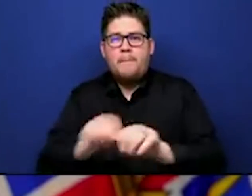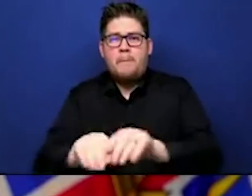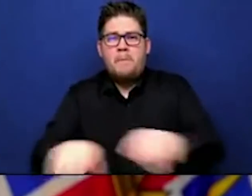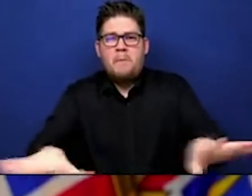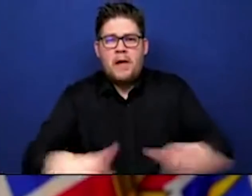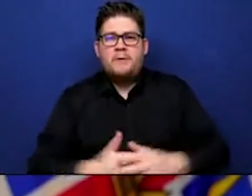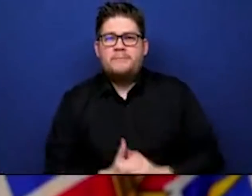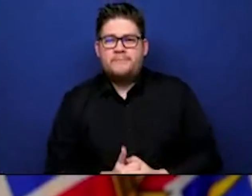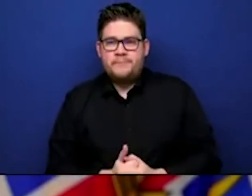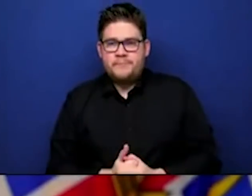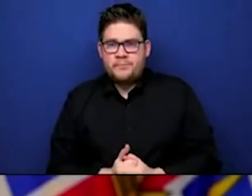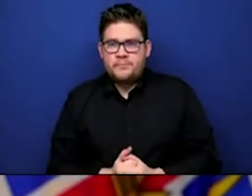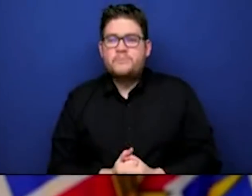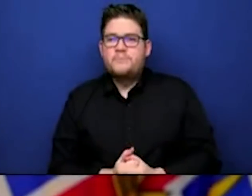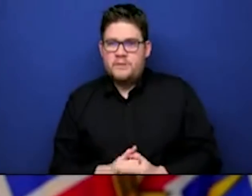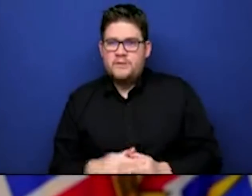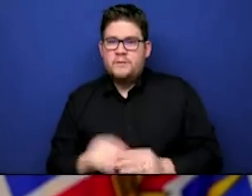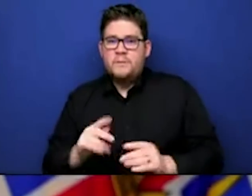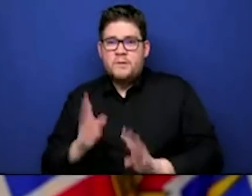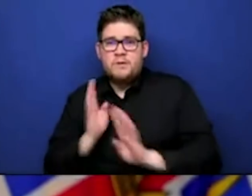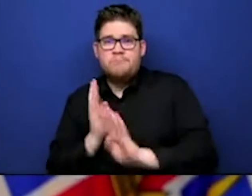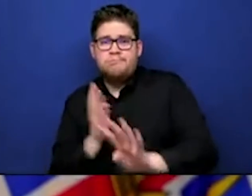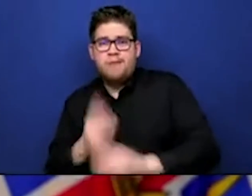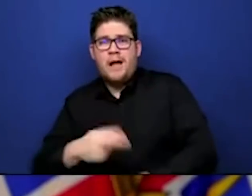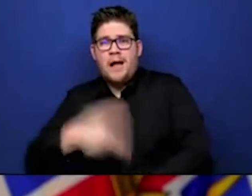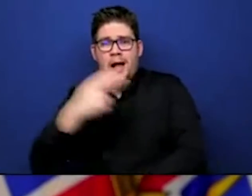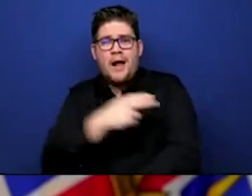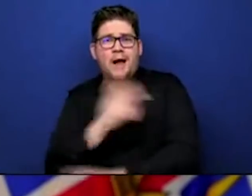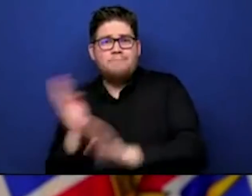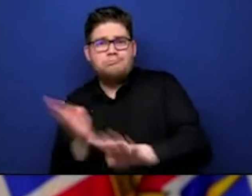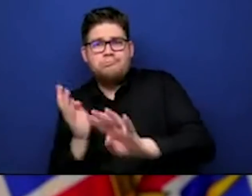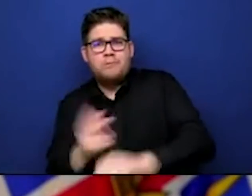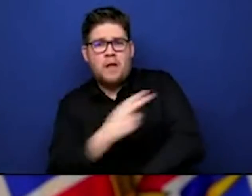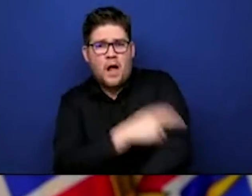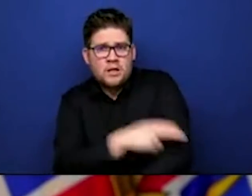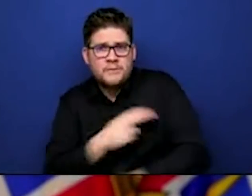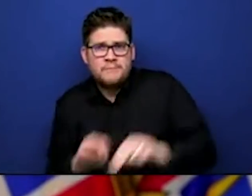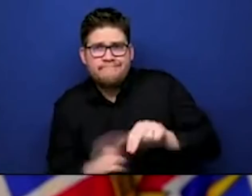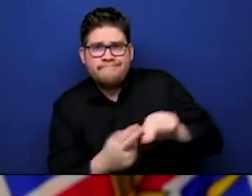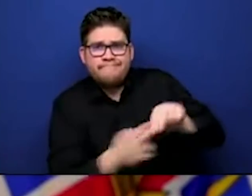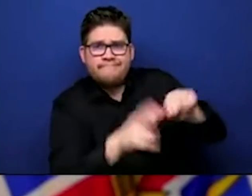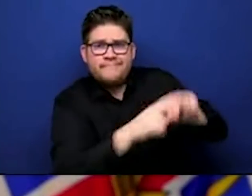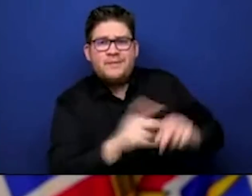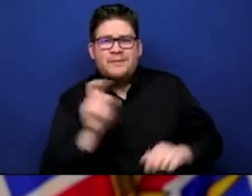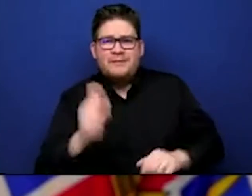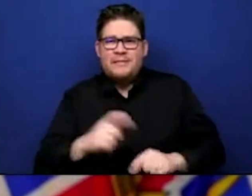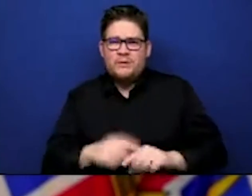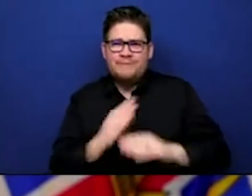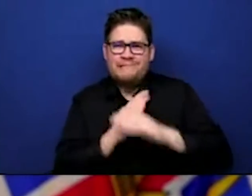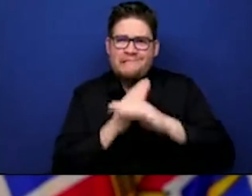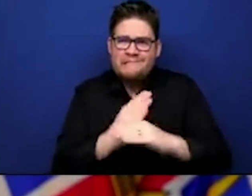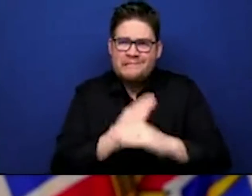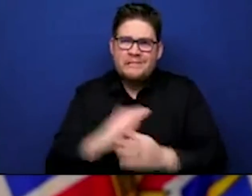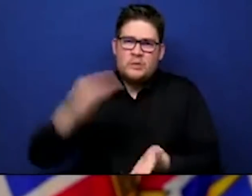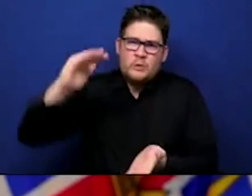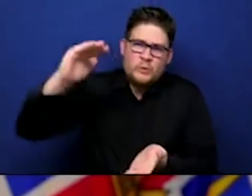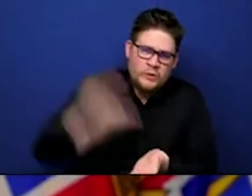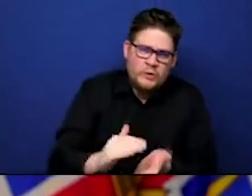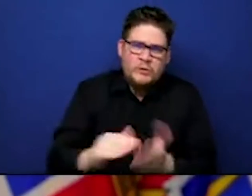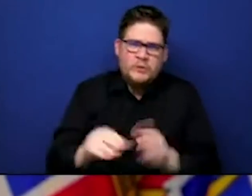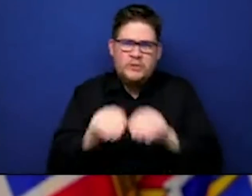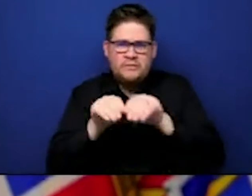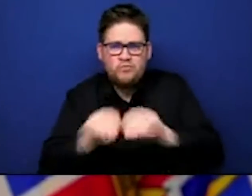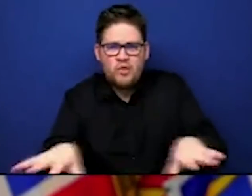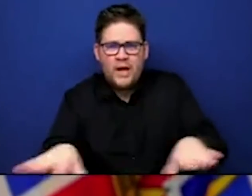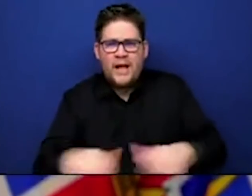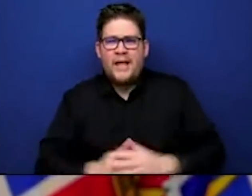on the things that will have the biggest impact to break the chains of transmission and slow the spread. And we in public health